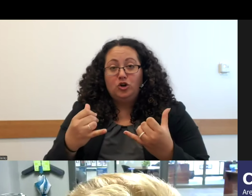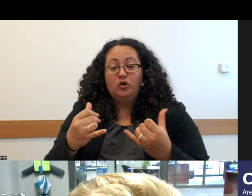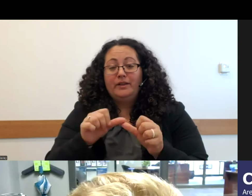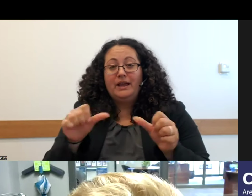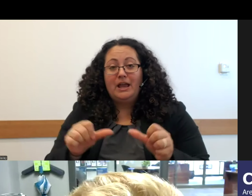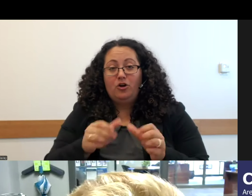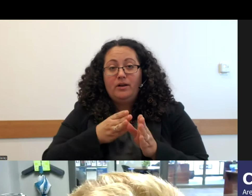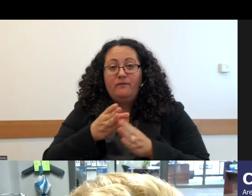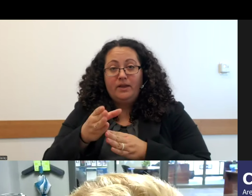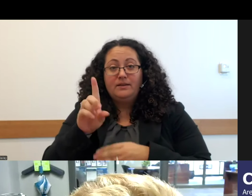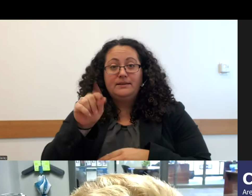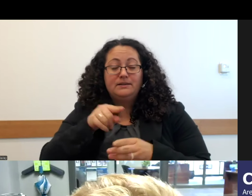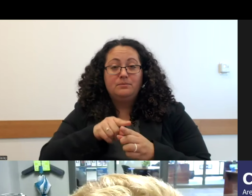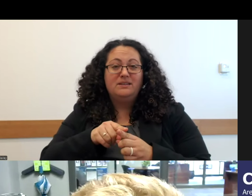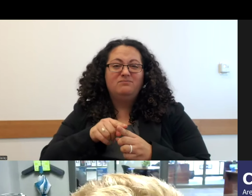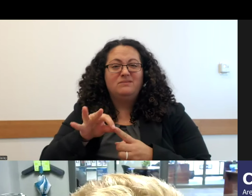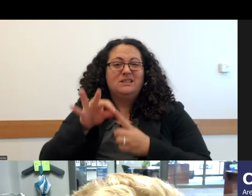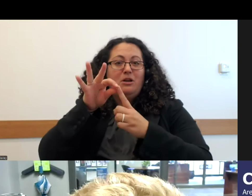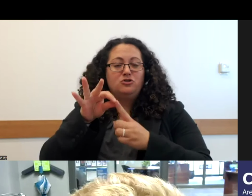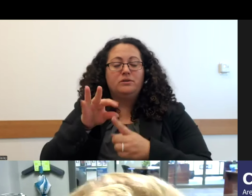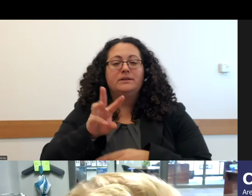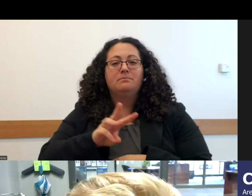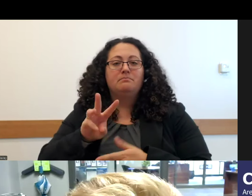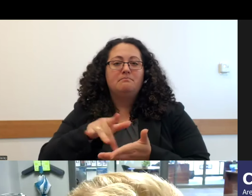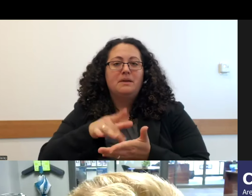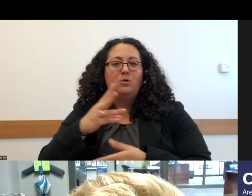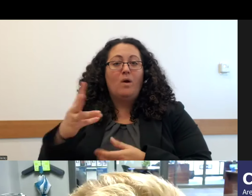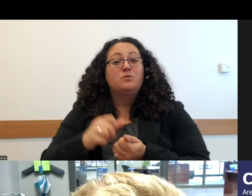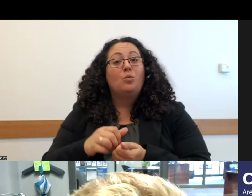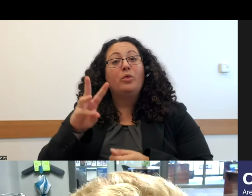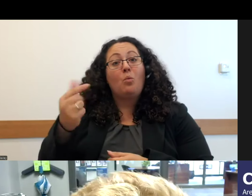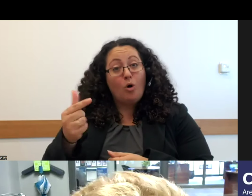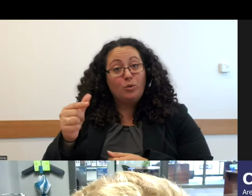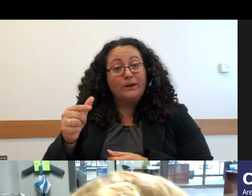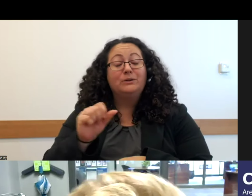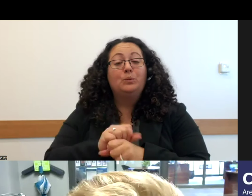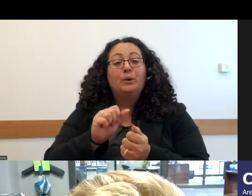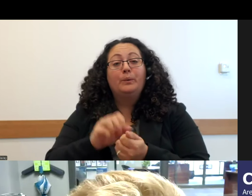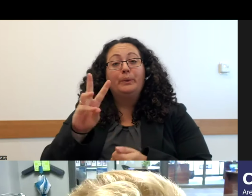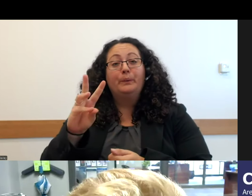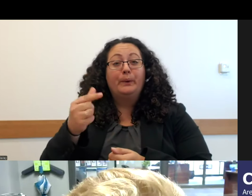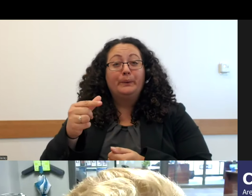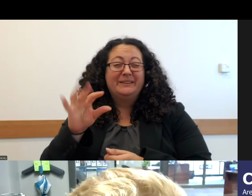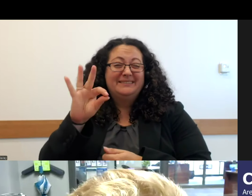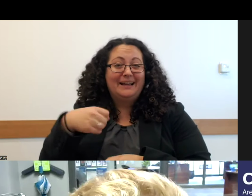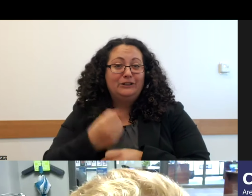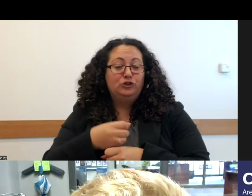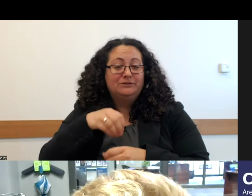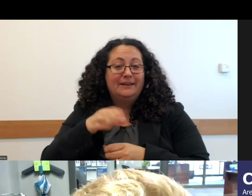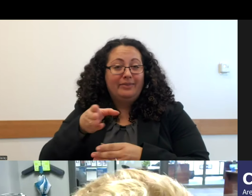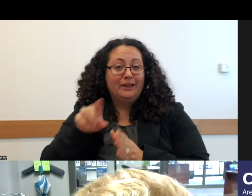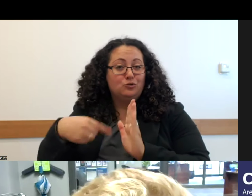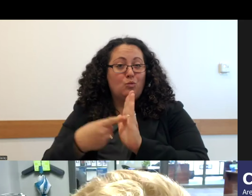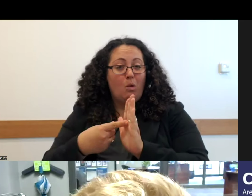field disability specialist Midwest with Walgreens and has been with Walgreens for nearly 9 years in this role.